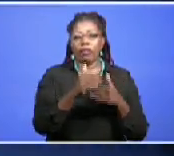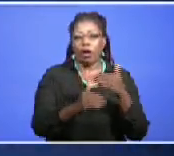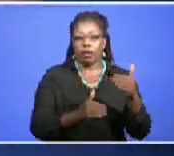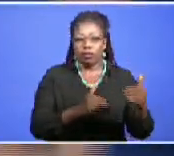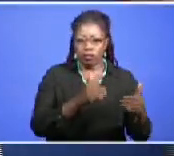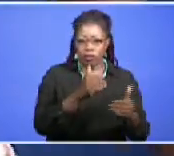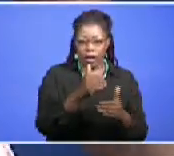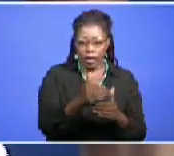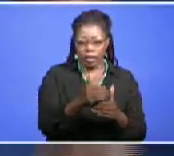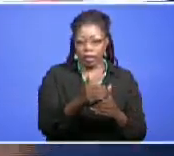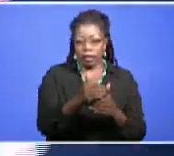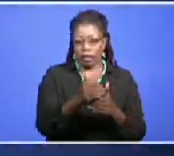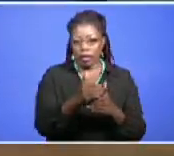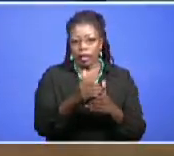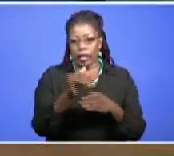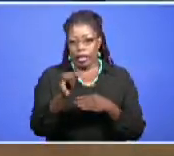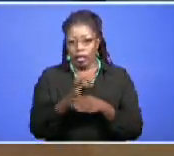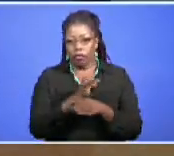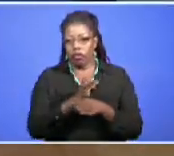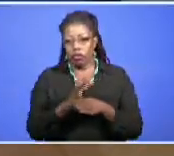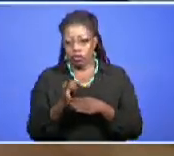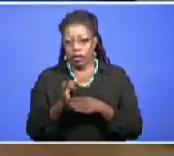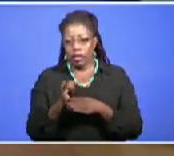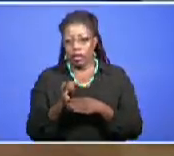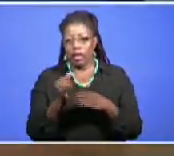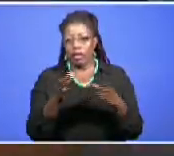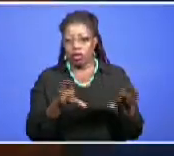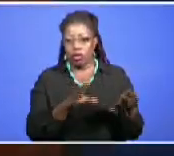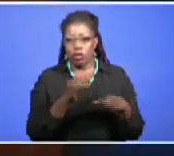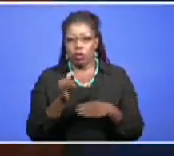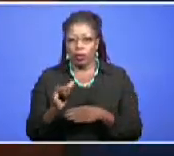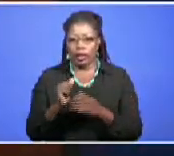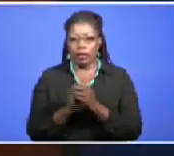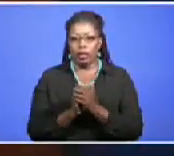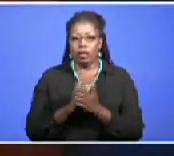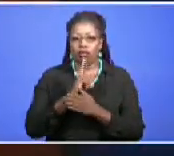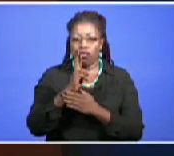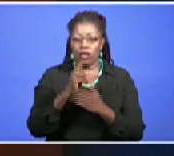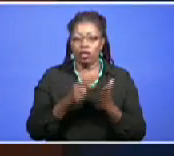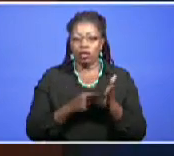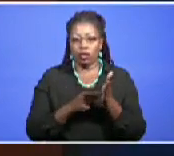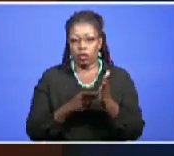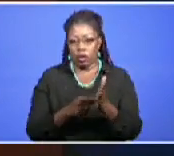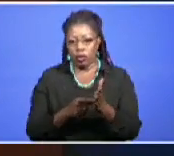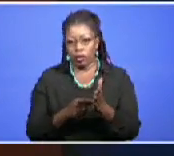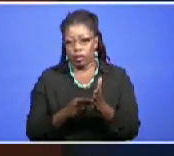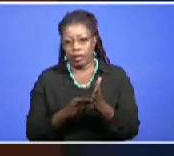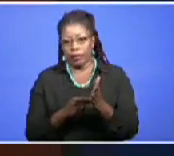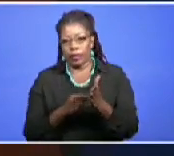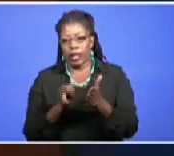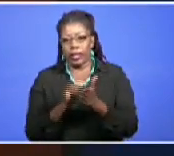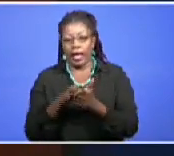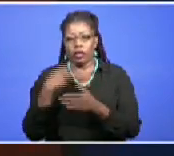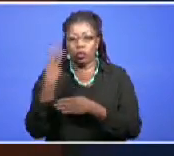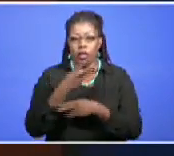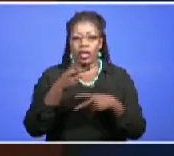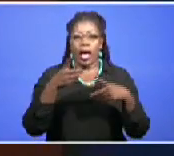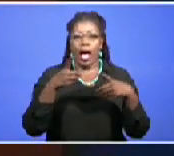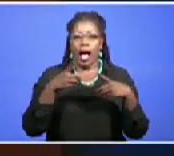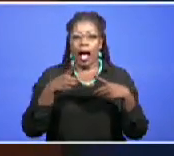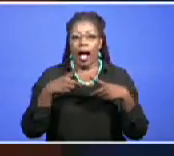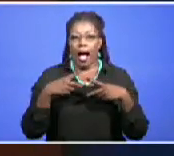Bahamian pageantry industry is making. Really solidifies, like I said before, that we